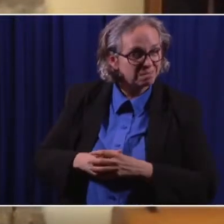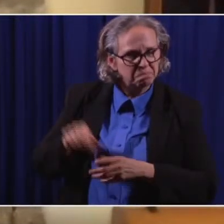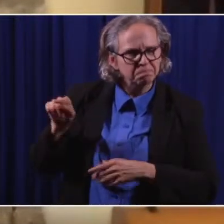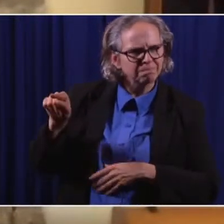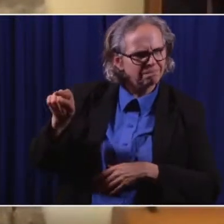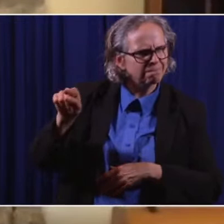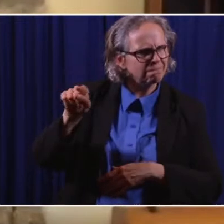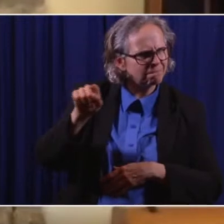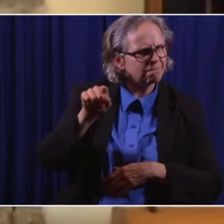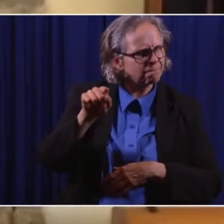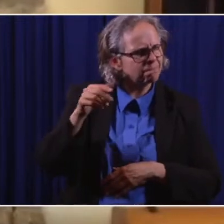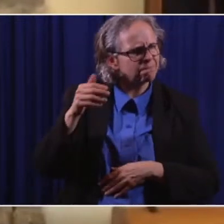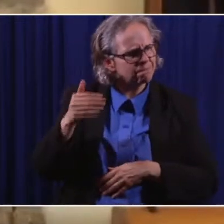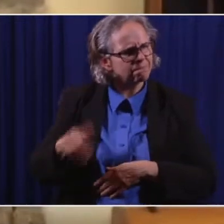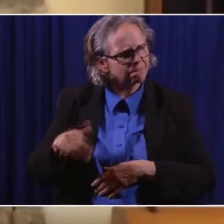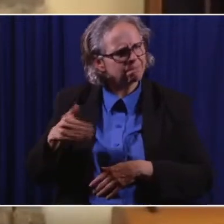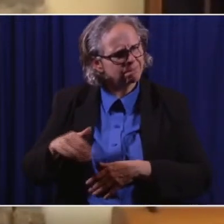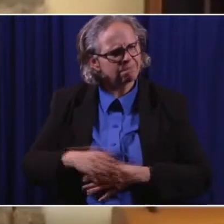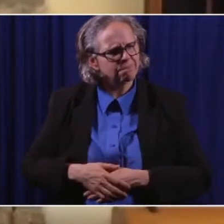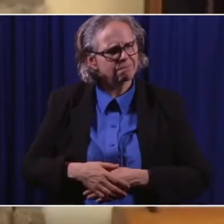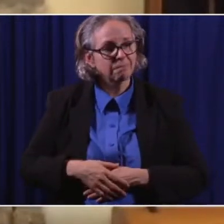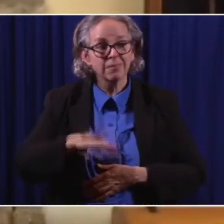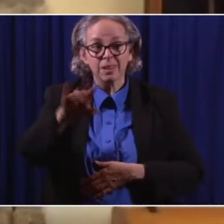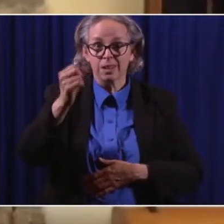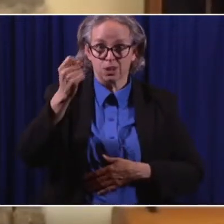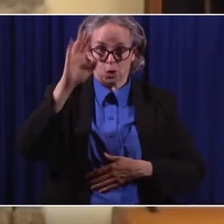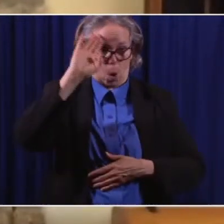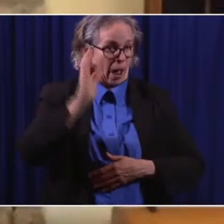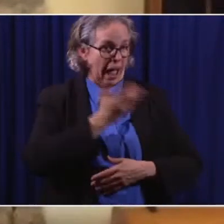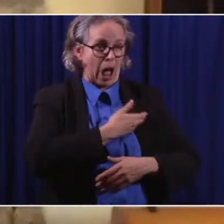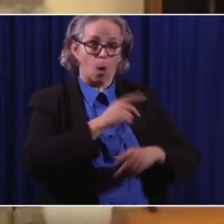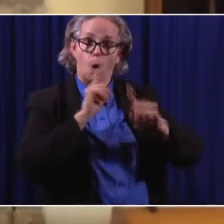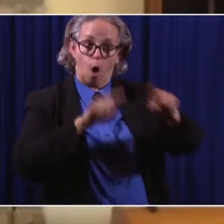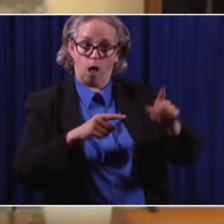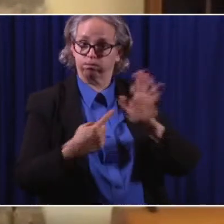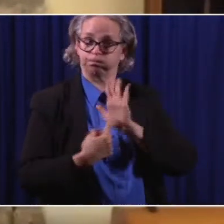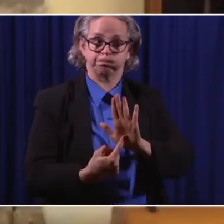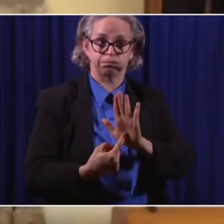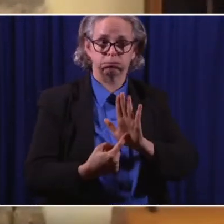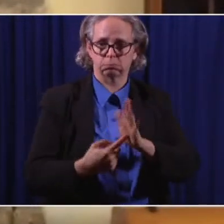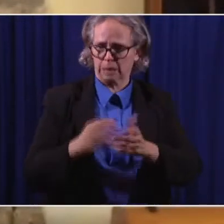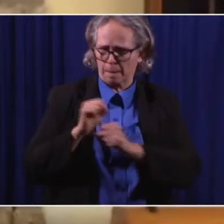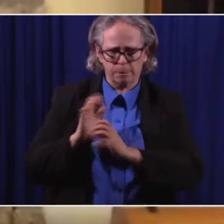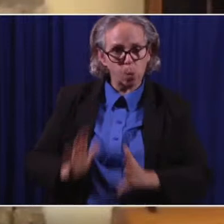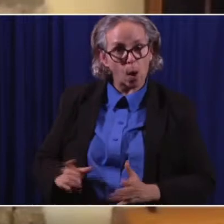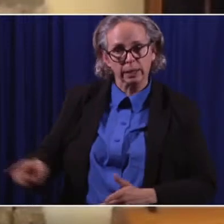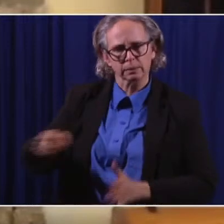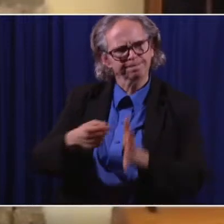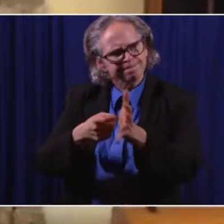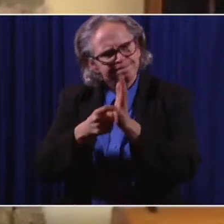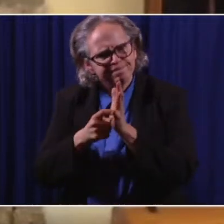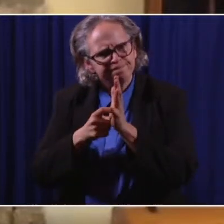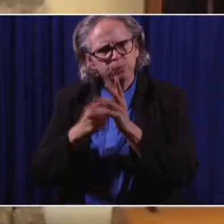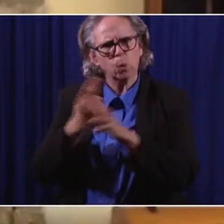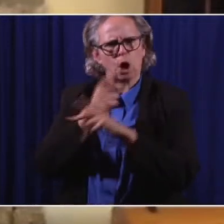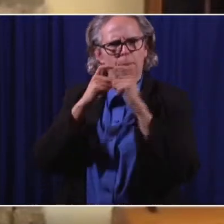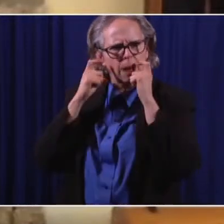clear. What our order is clear is that you need to have your employees wearing masks. I think to protect